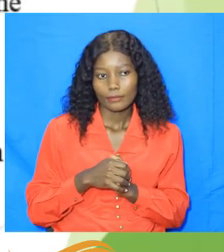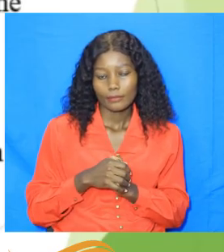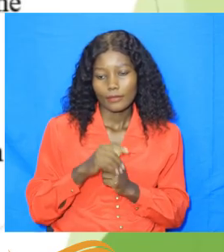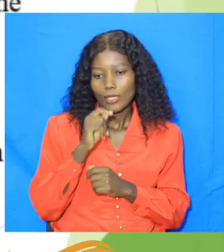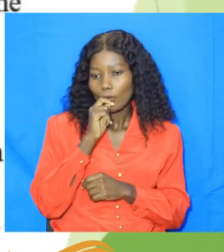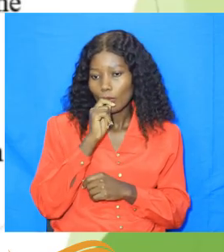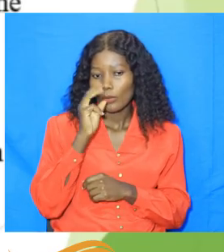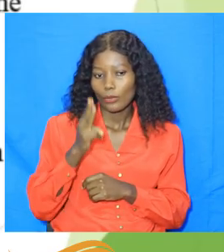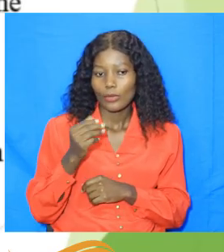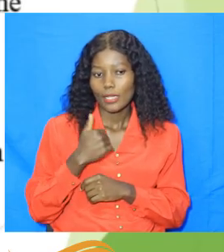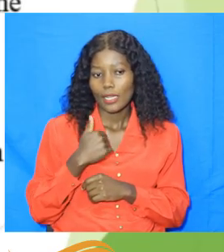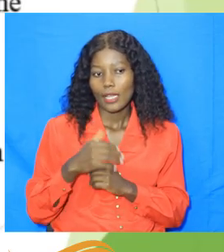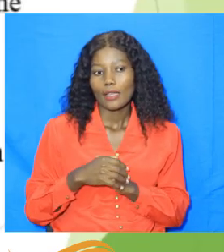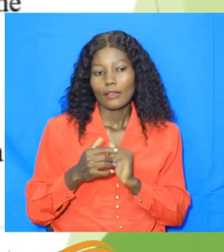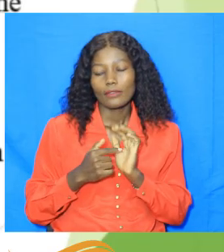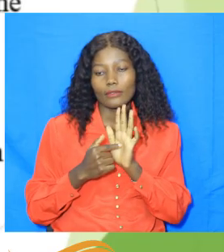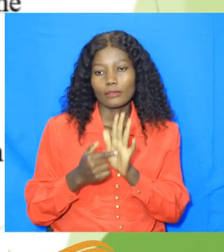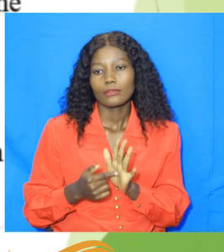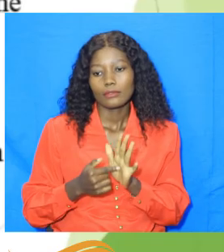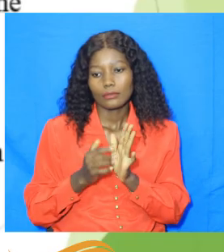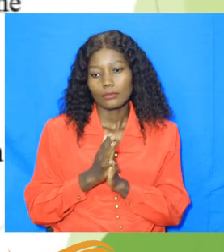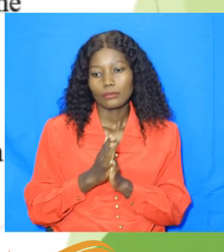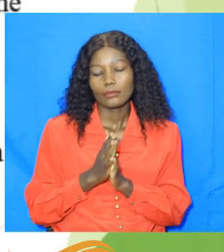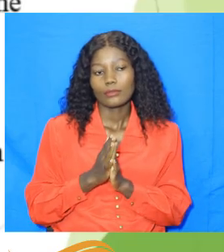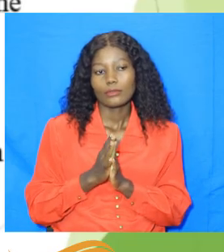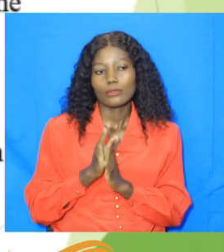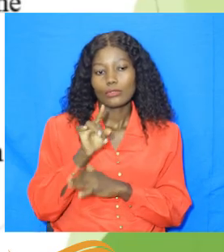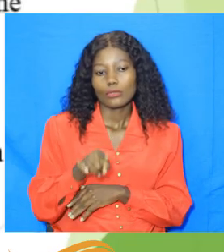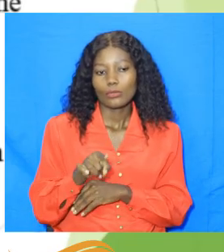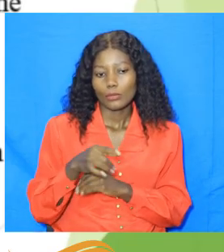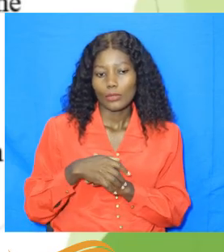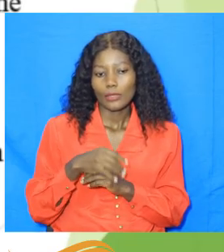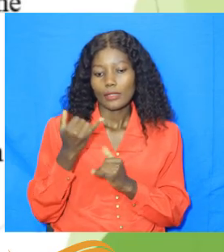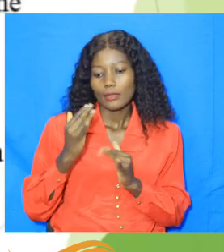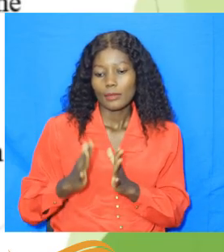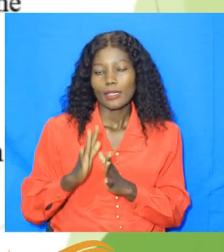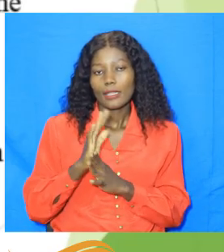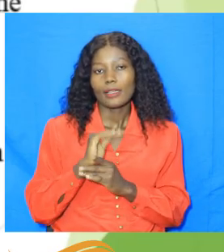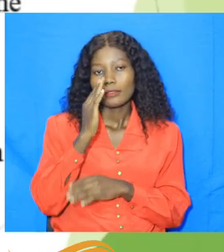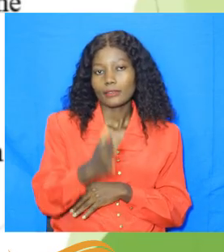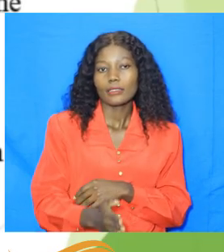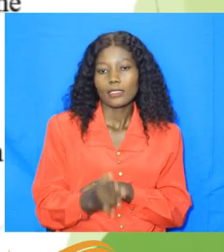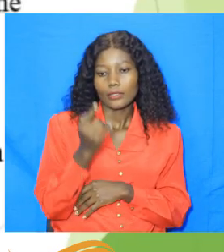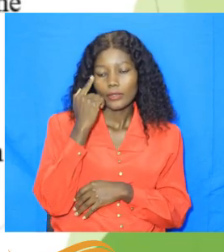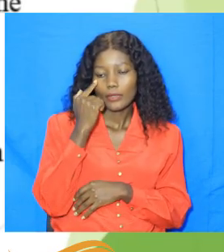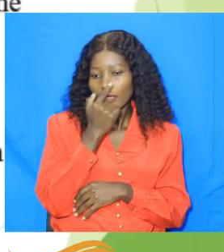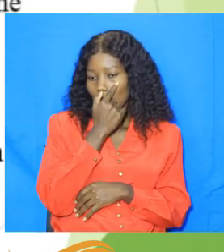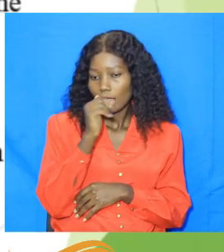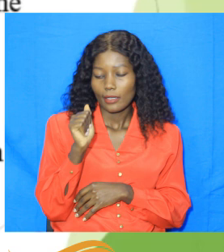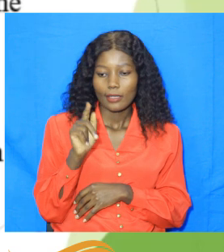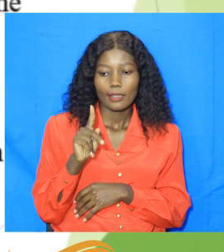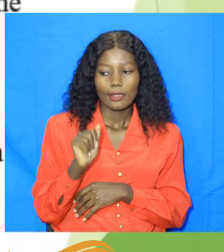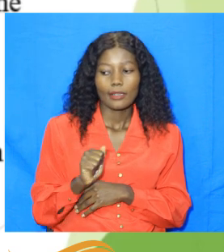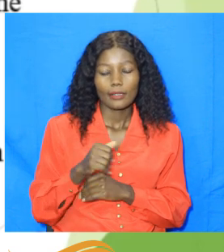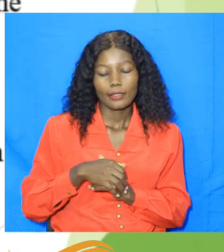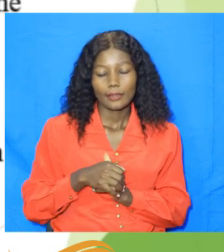referee will have to point the athletes straight to the eye, aka